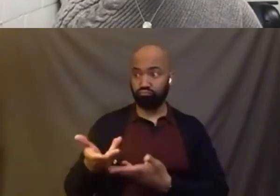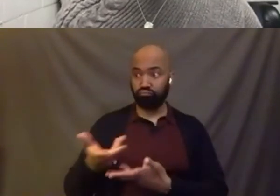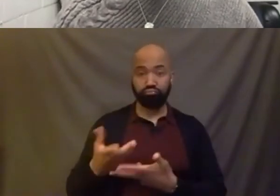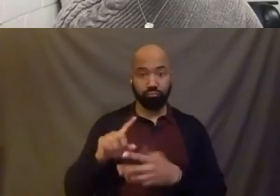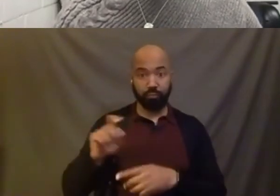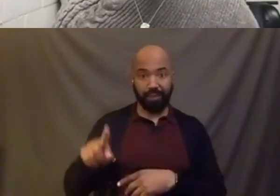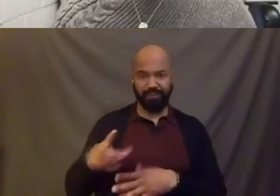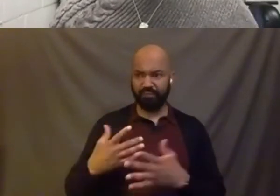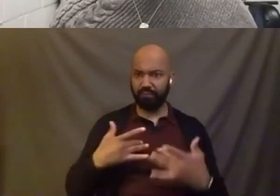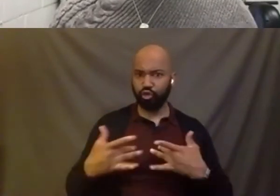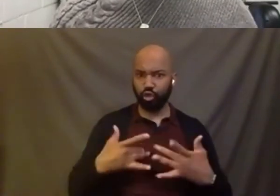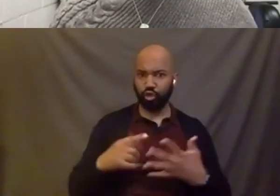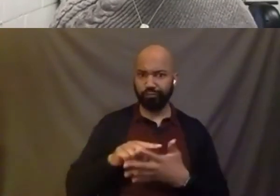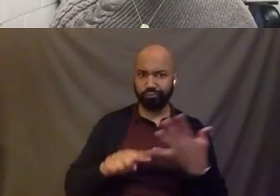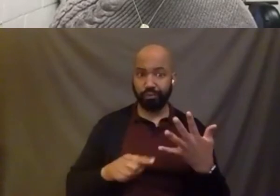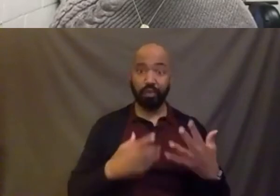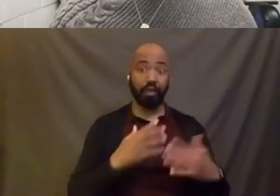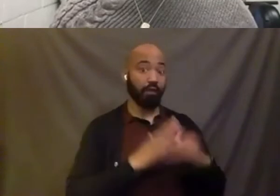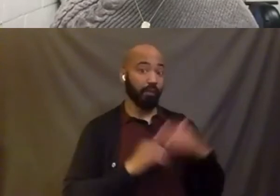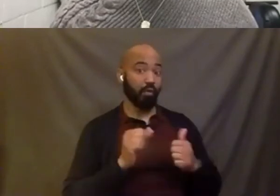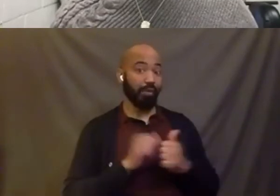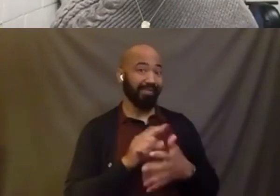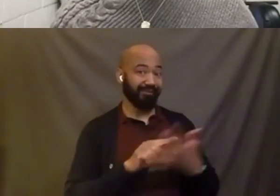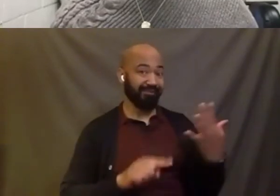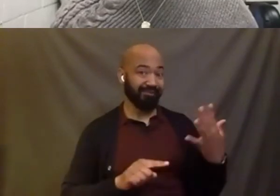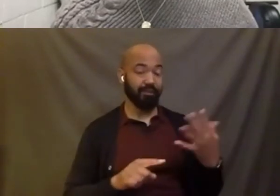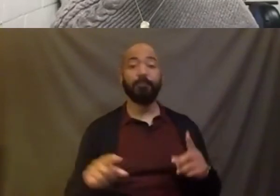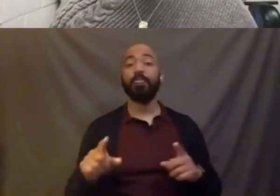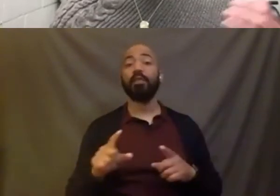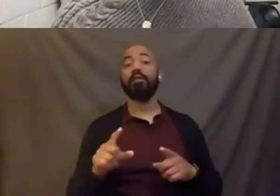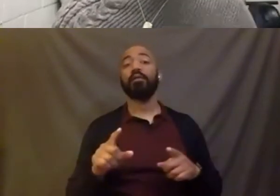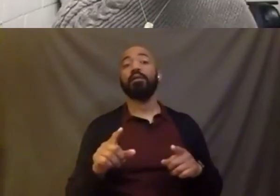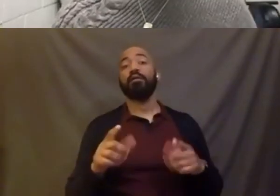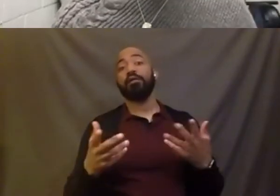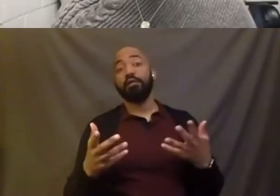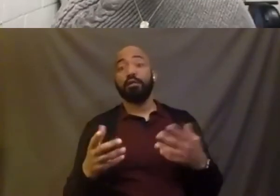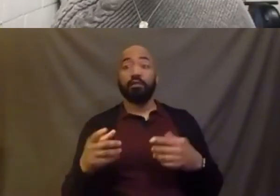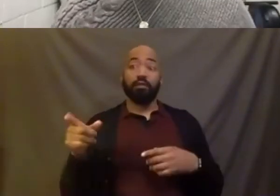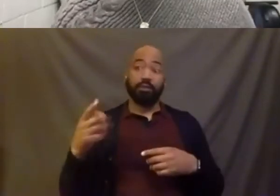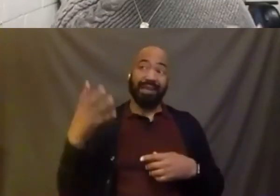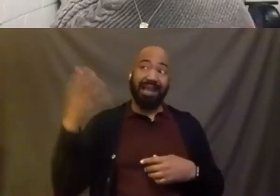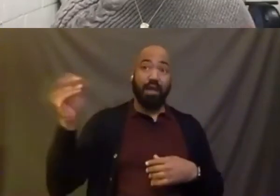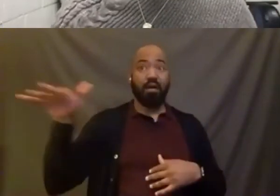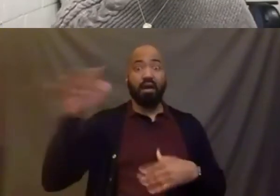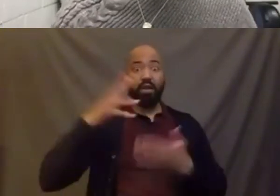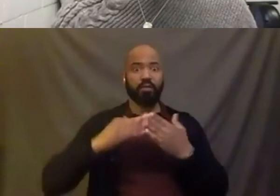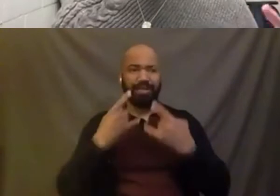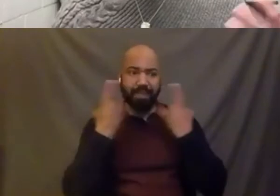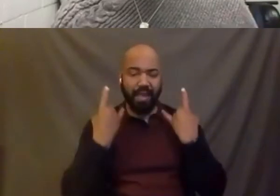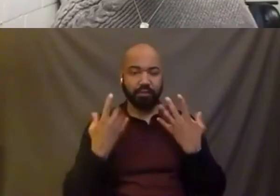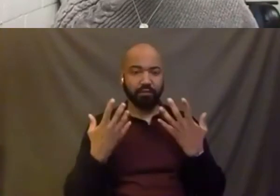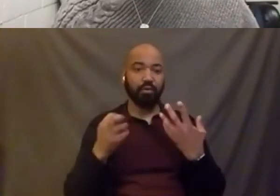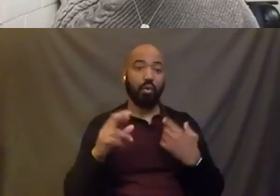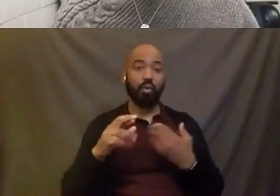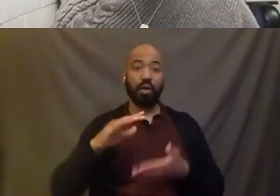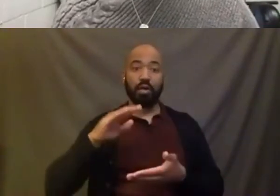this is what I'm concerned with. This is what I feel comfortable doing. As long as, you wear your mask in public or you limit